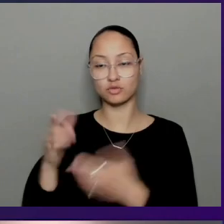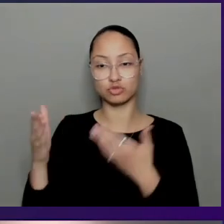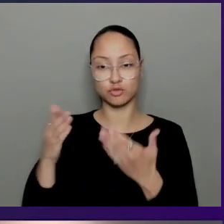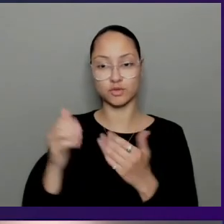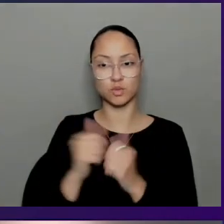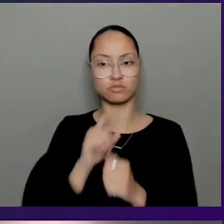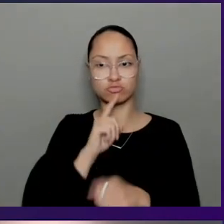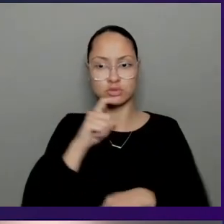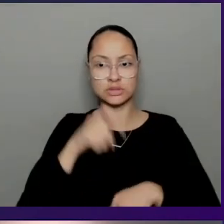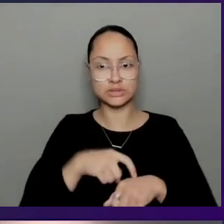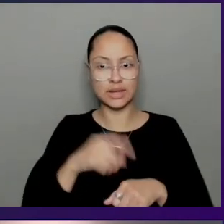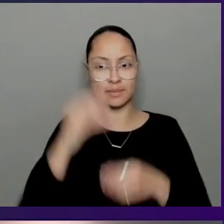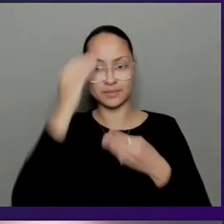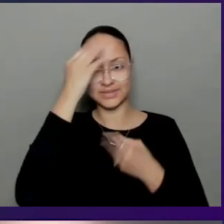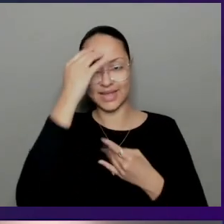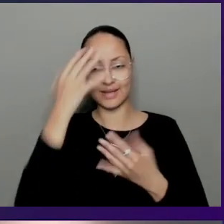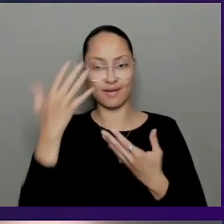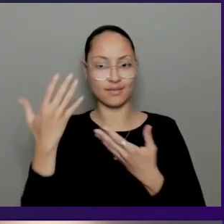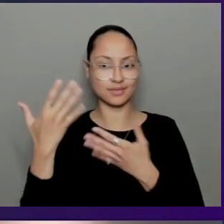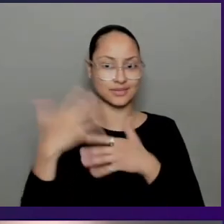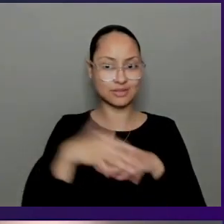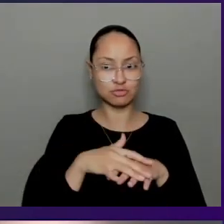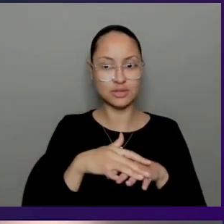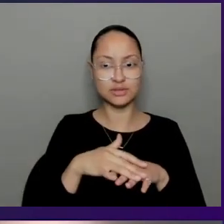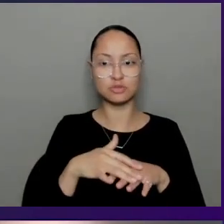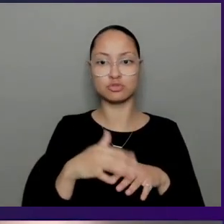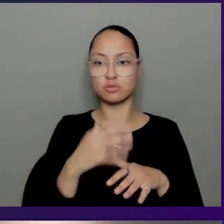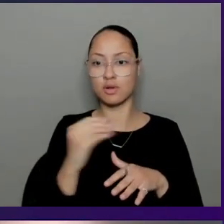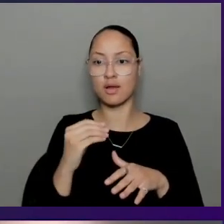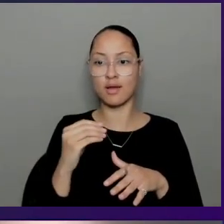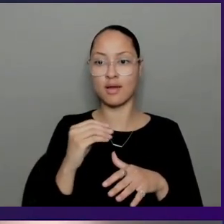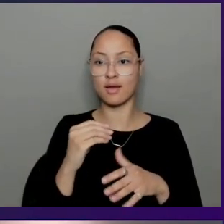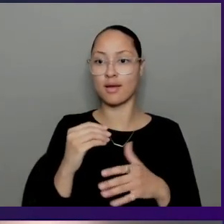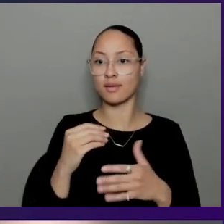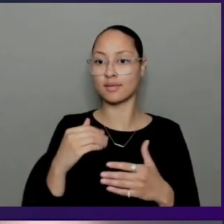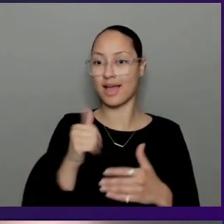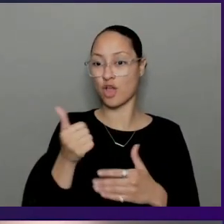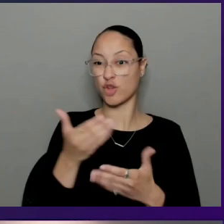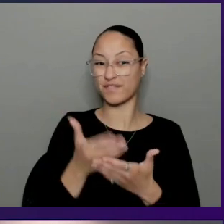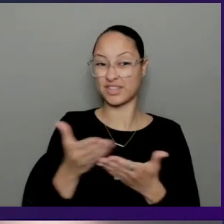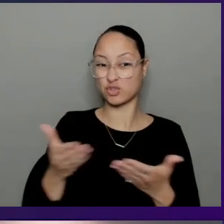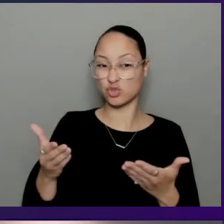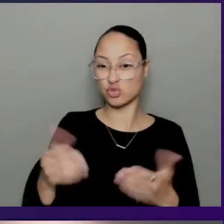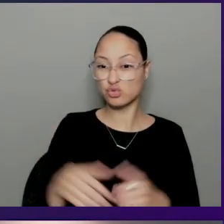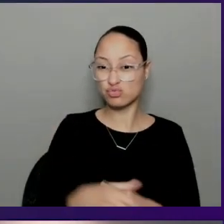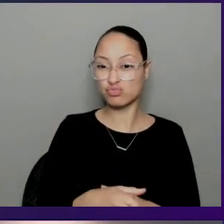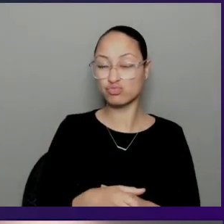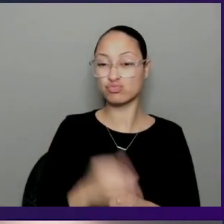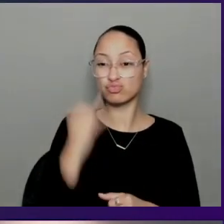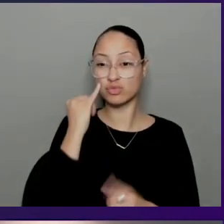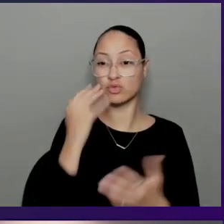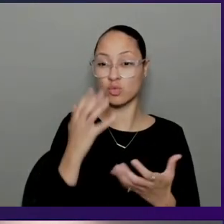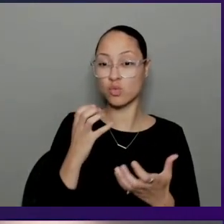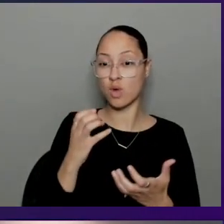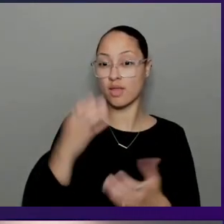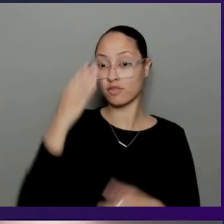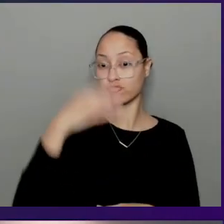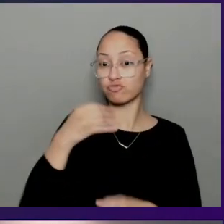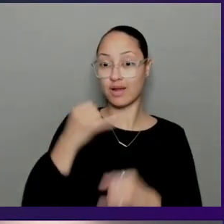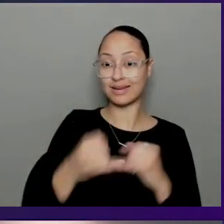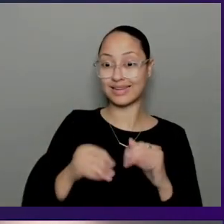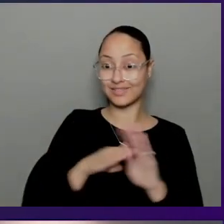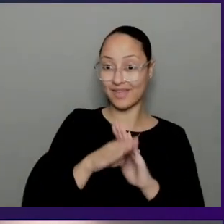offline programming features. If you are a front-end developer, it gives you the ability to query multiple